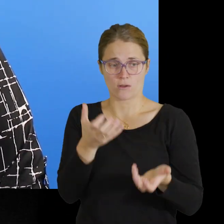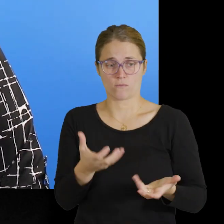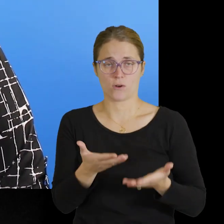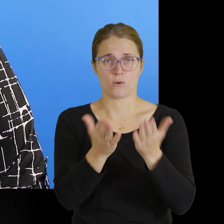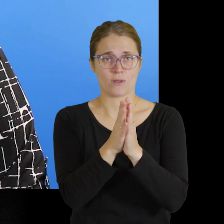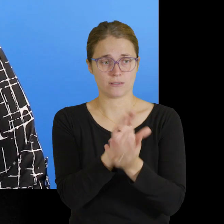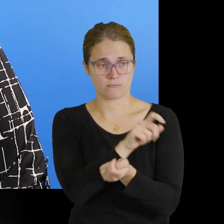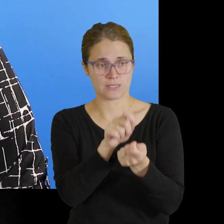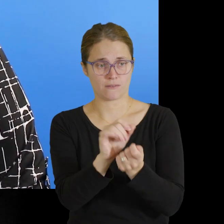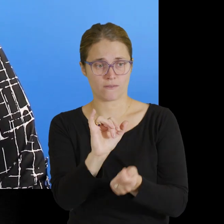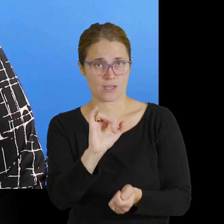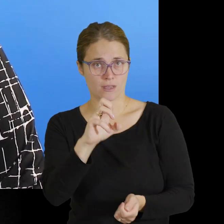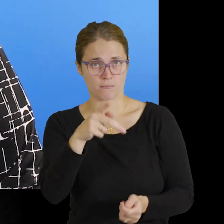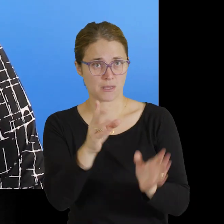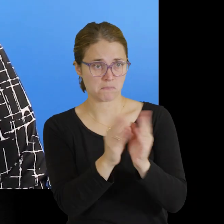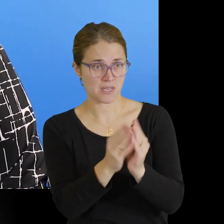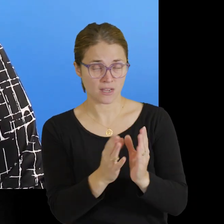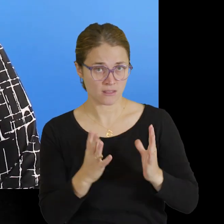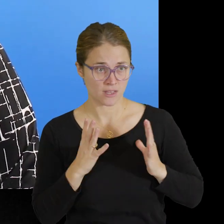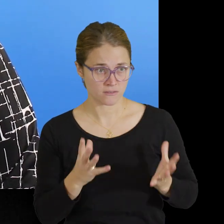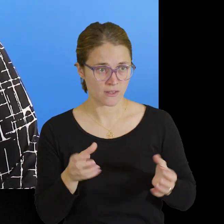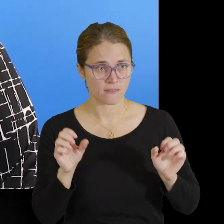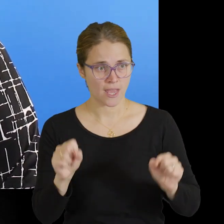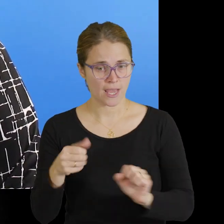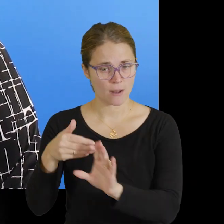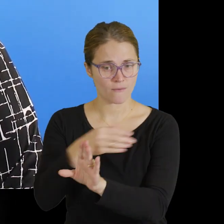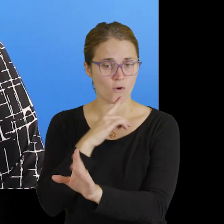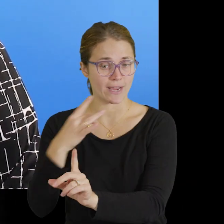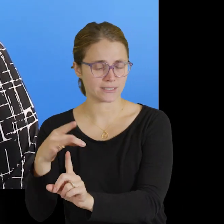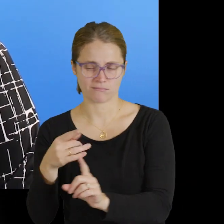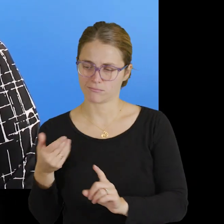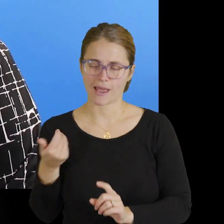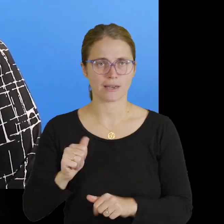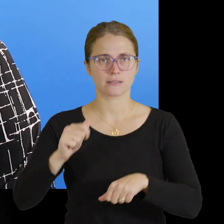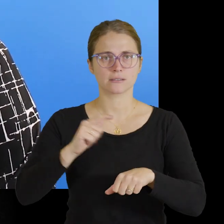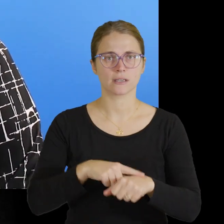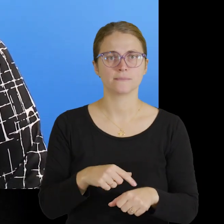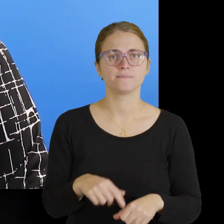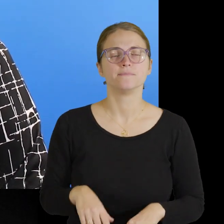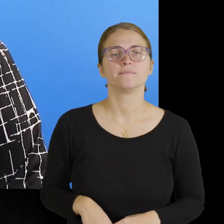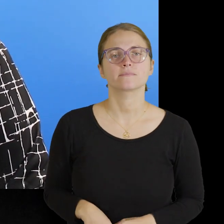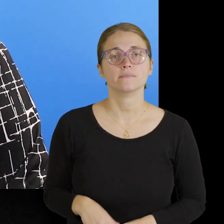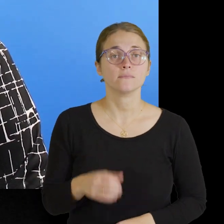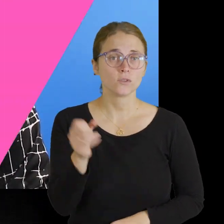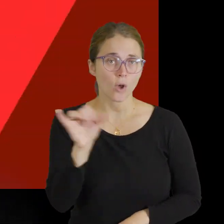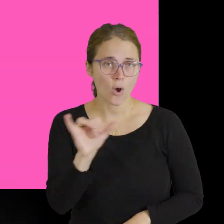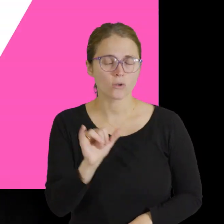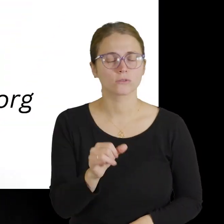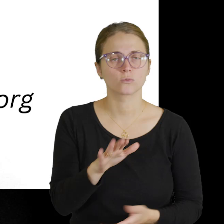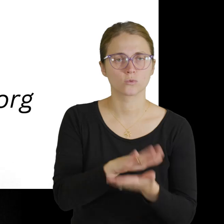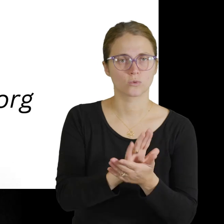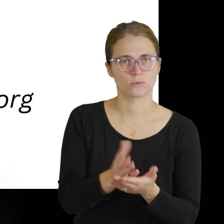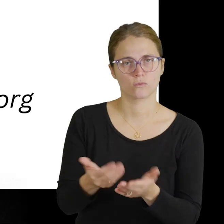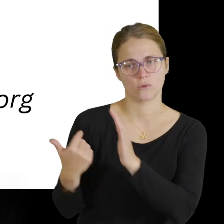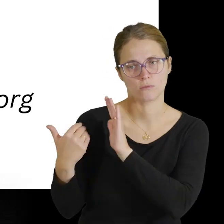maker. Schools are required to provide interpreters if they are needed to understand everything that is being discussed at the meeting.